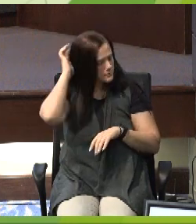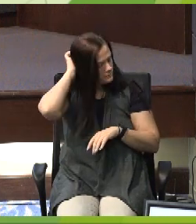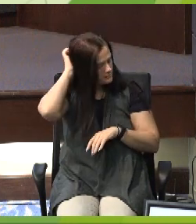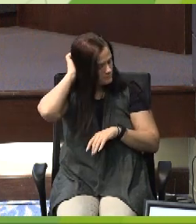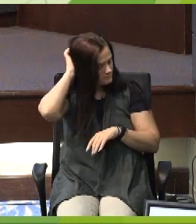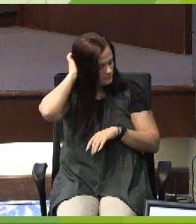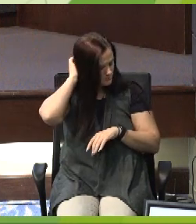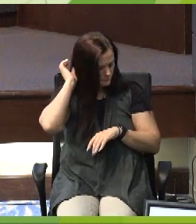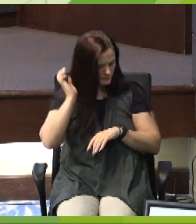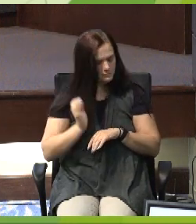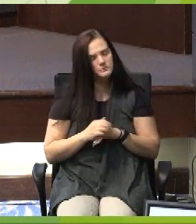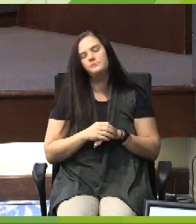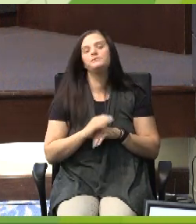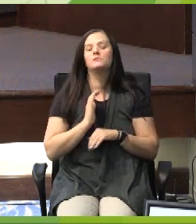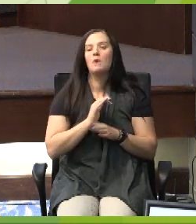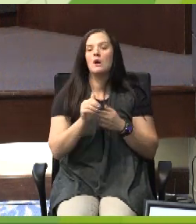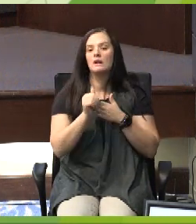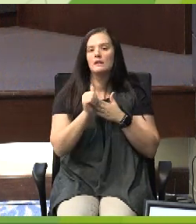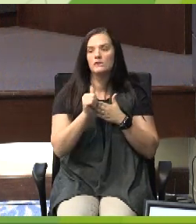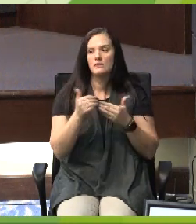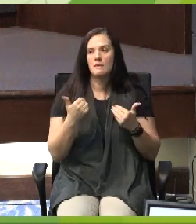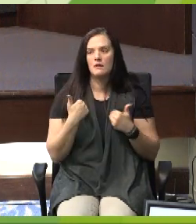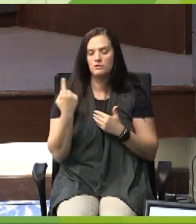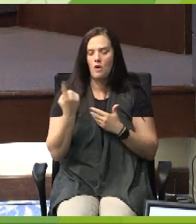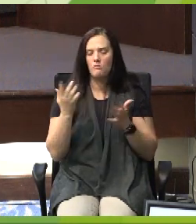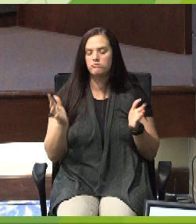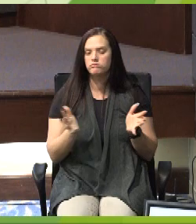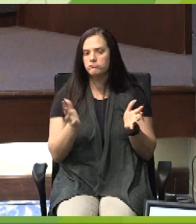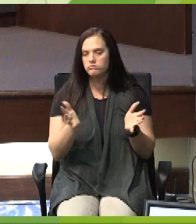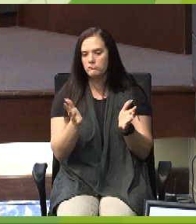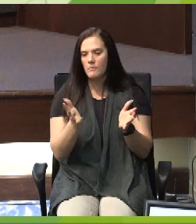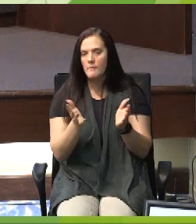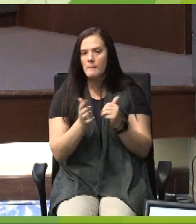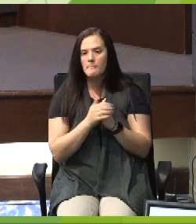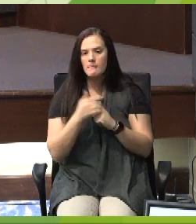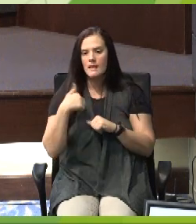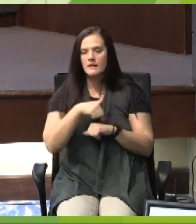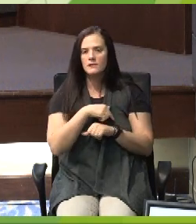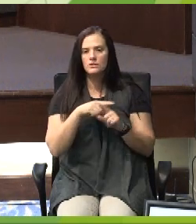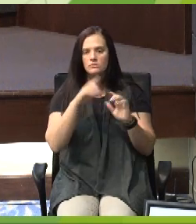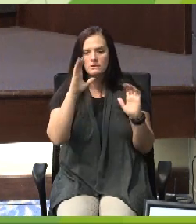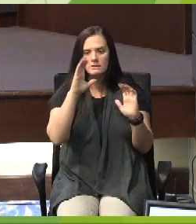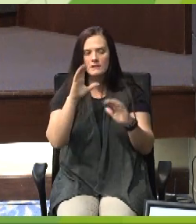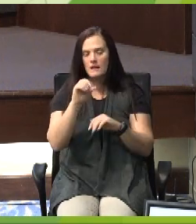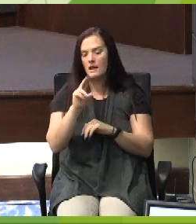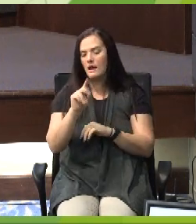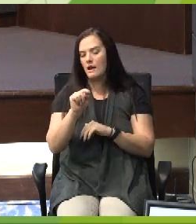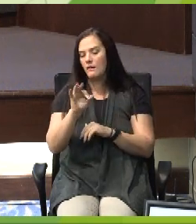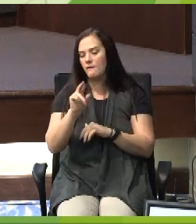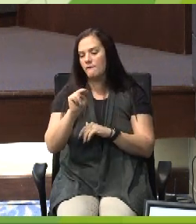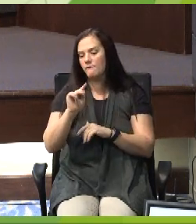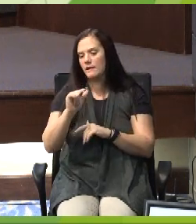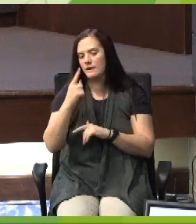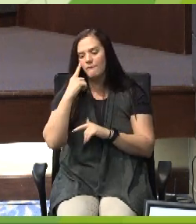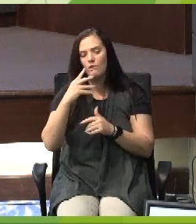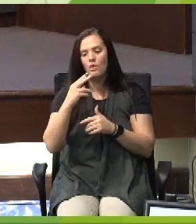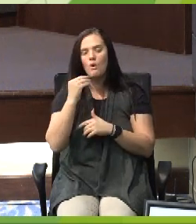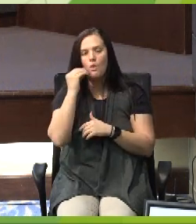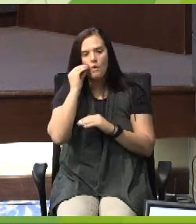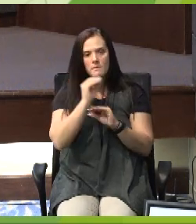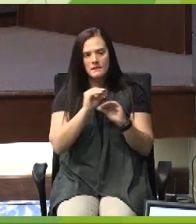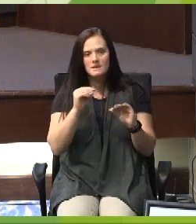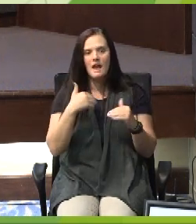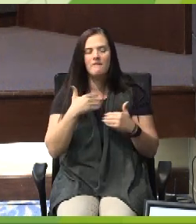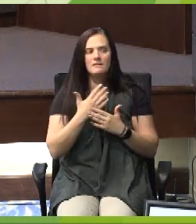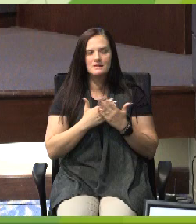Our leadership has always encouraged us to seek out funding for homelessness and housing scarcity